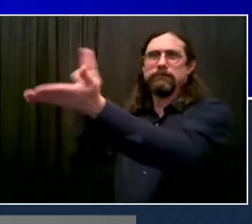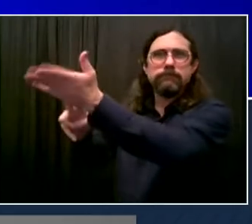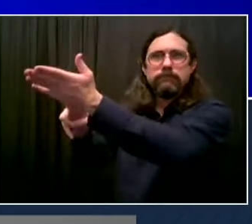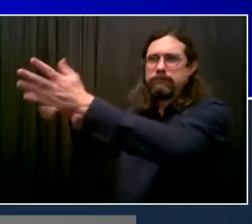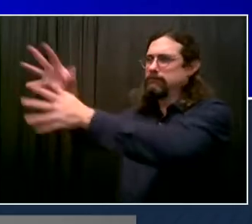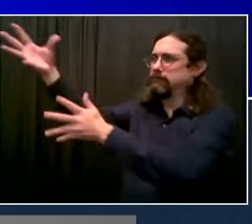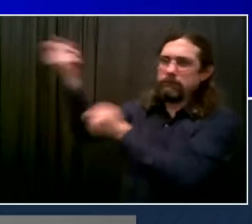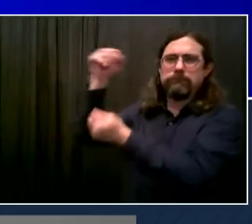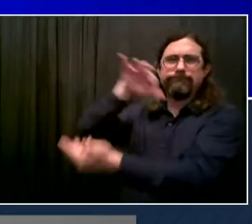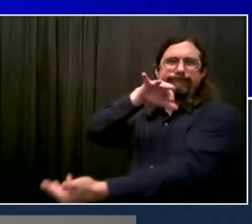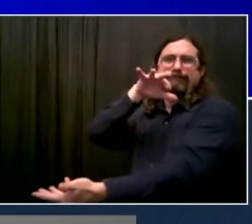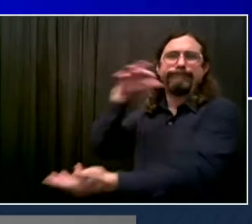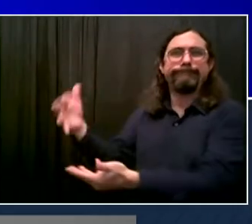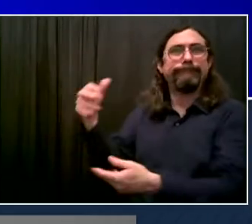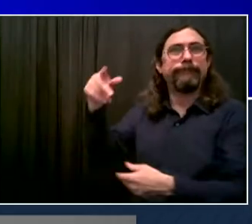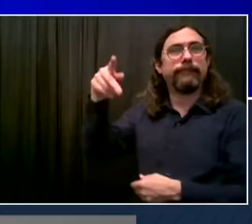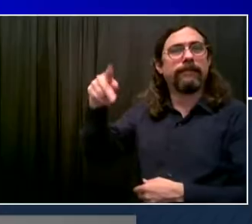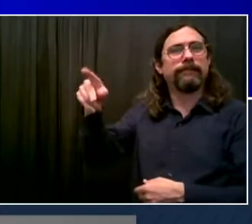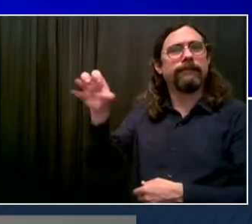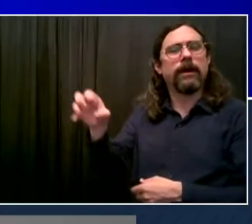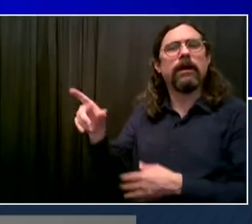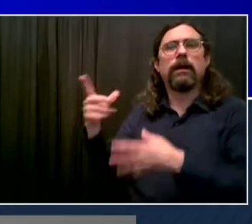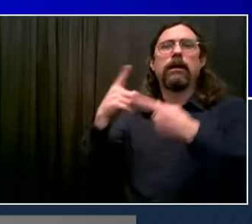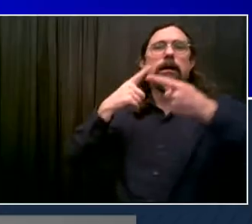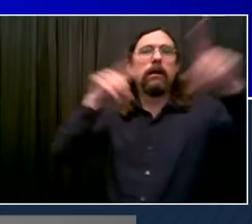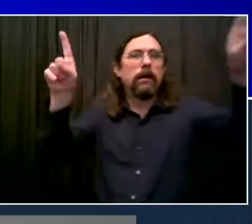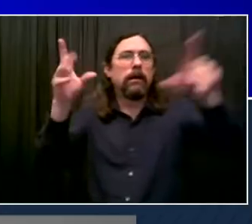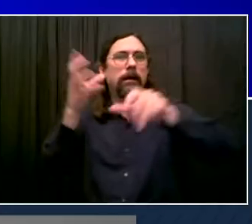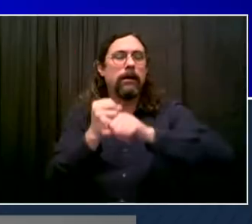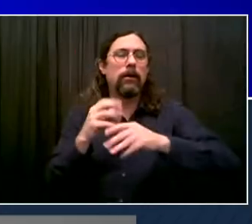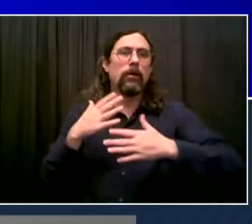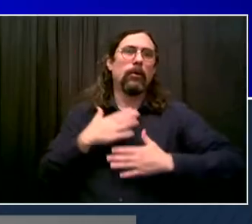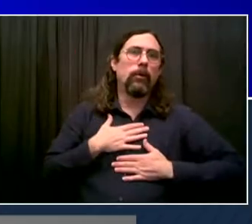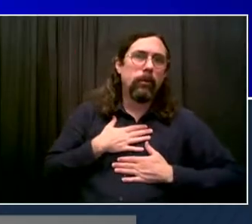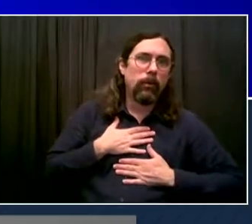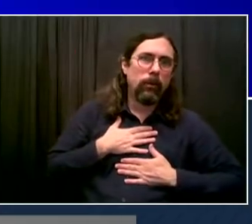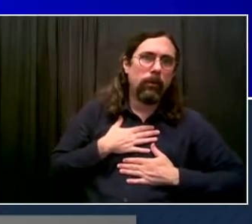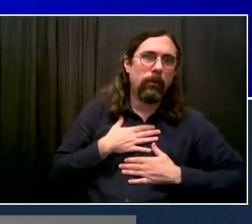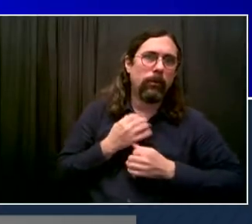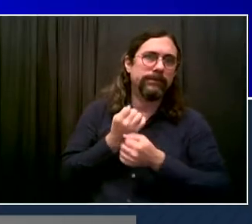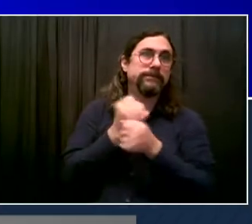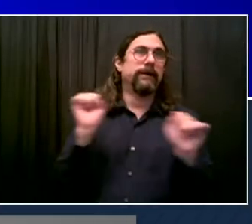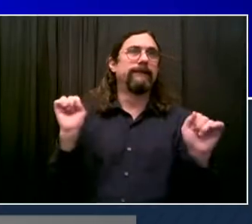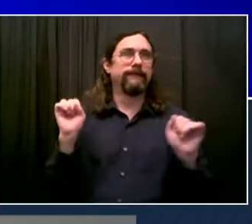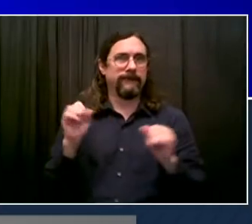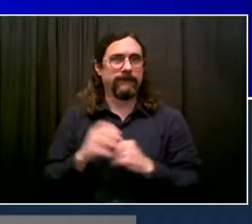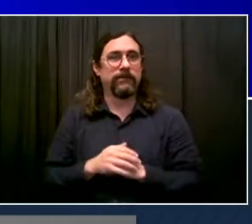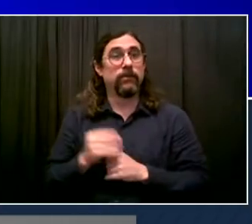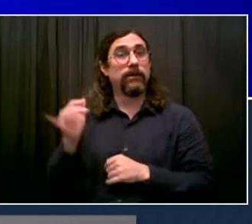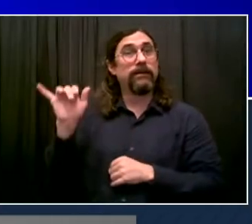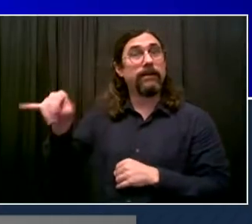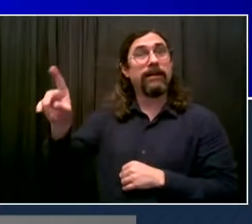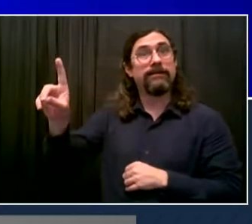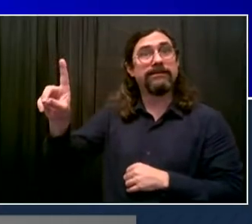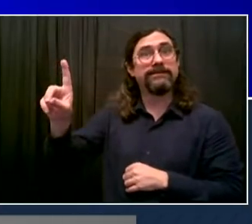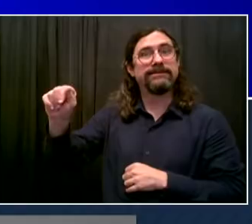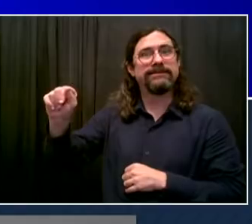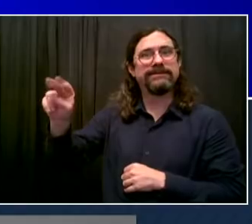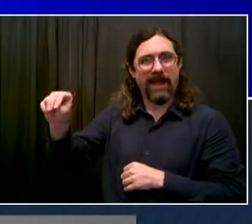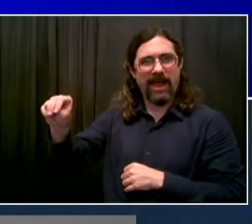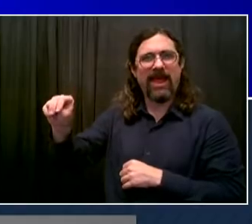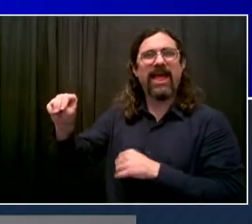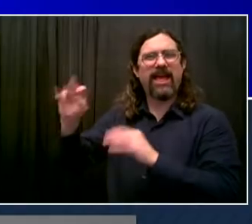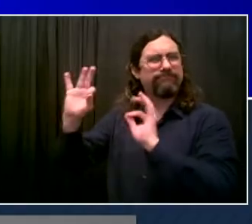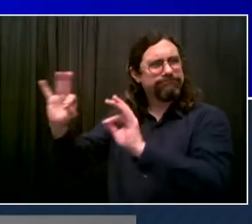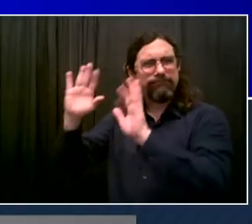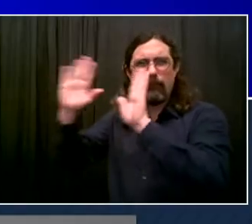office, including Victor. So this is a passing of the torch, but it's also beautiful continuity, a group of folks who